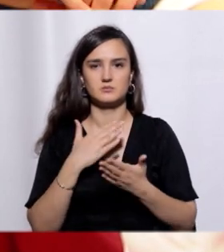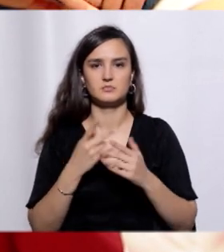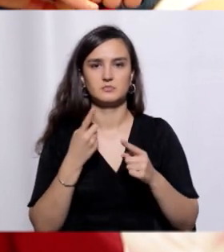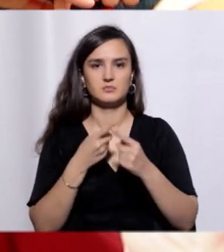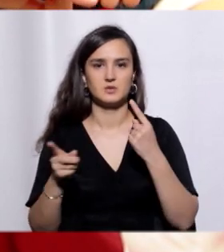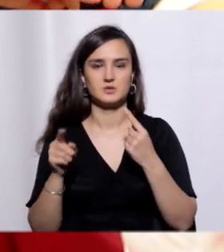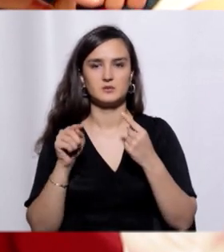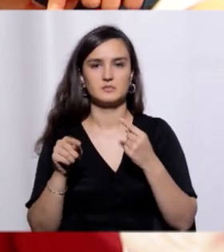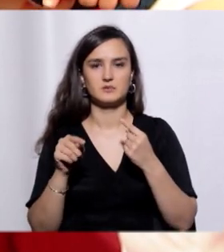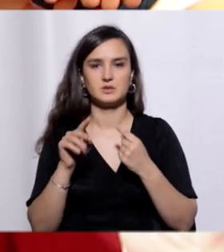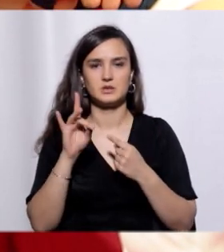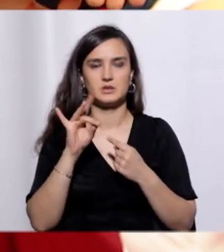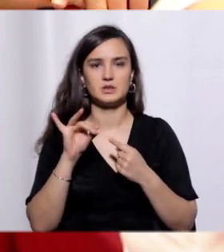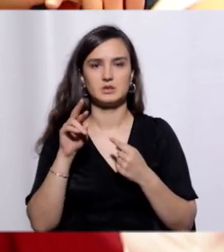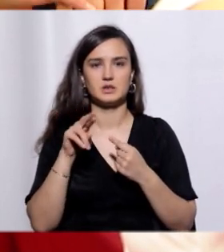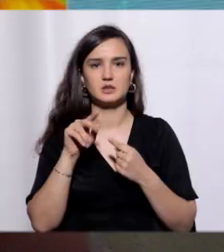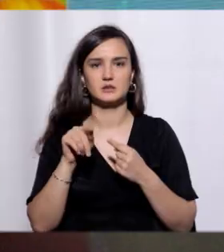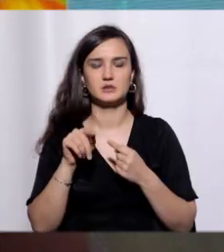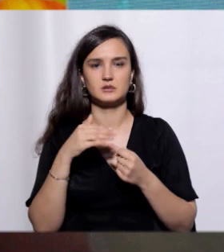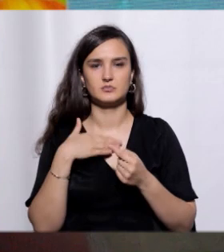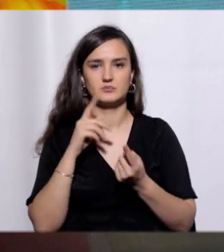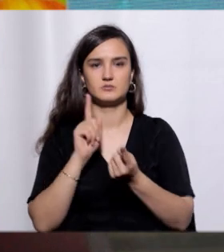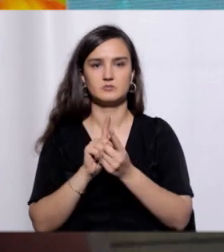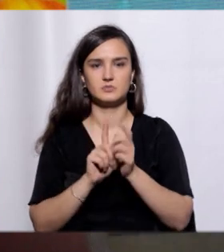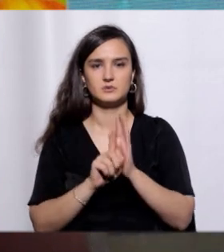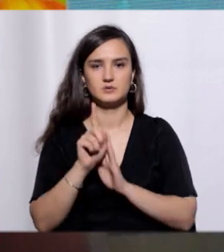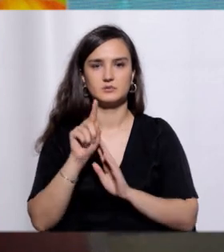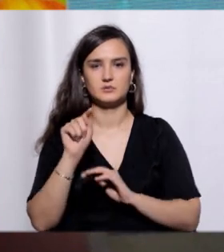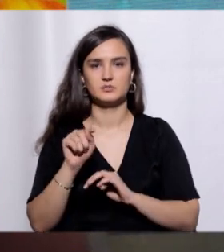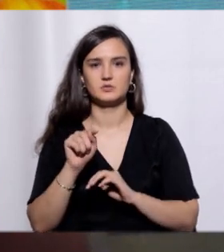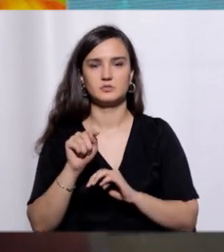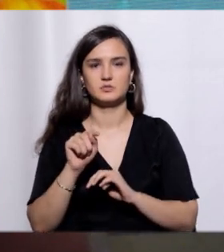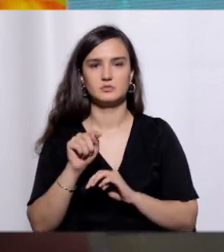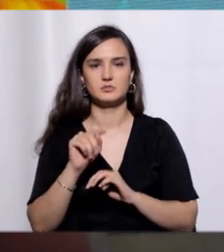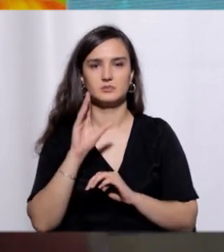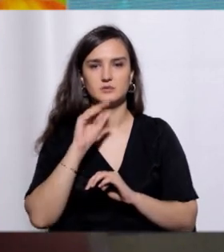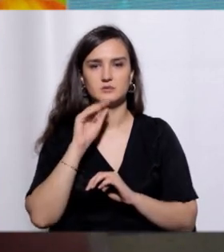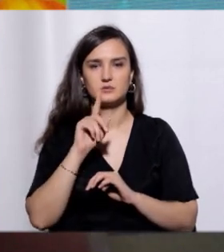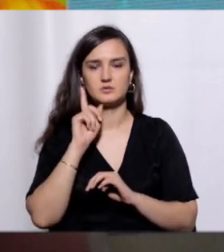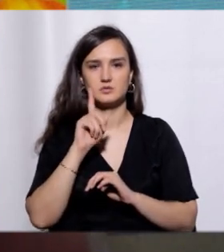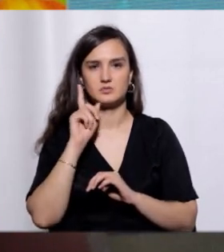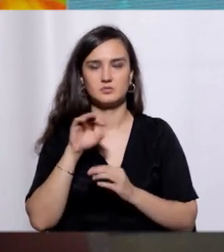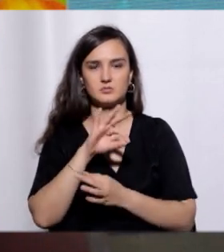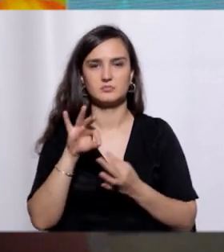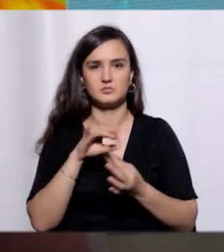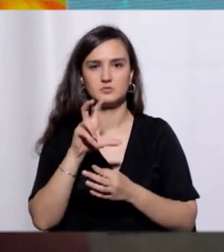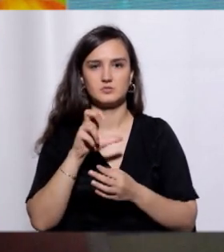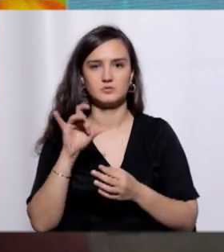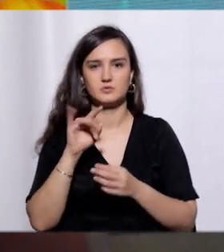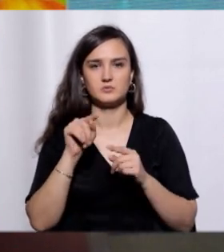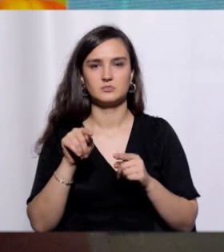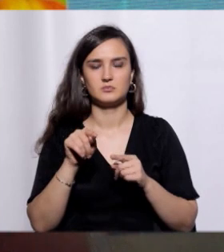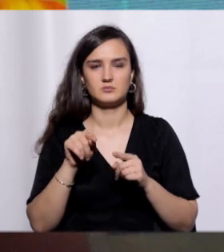character, Mrs. Reed. Mrs. Reed. We meet her at the beginning of the novel, in fact, when the young orphan Jane is still living